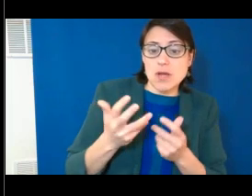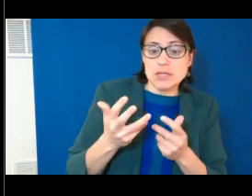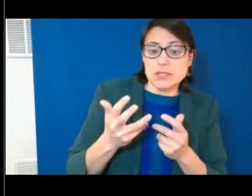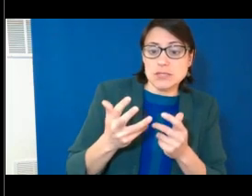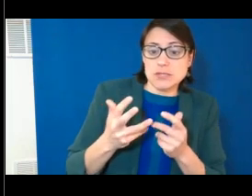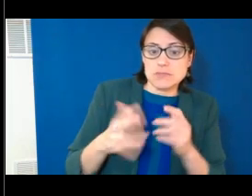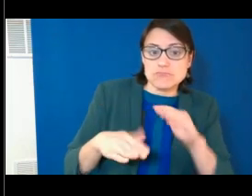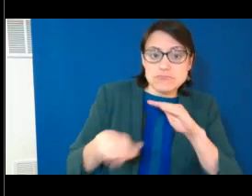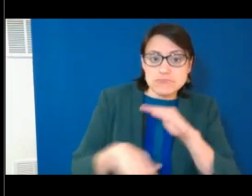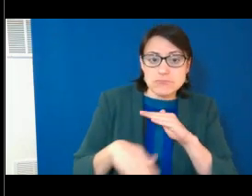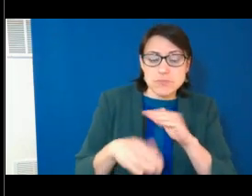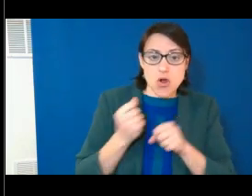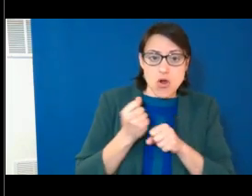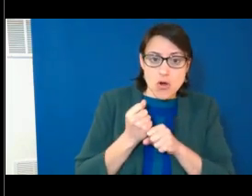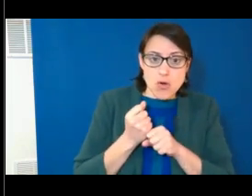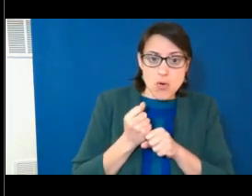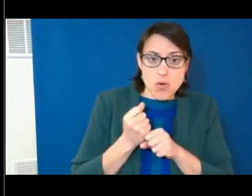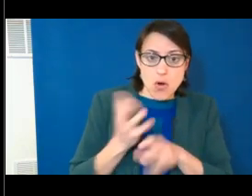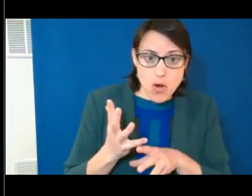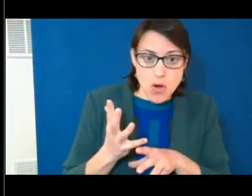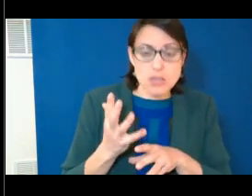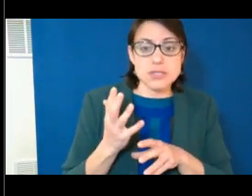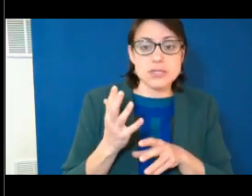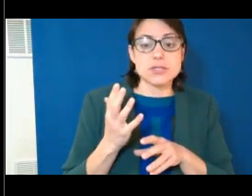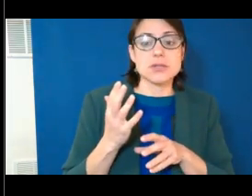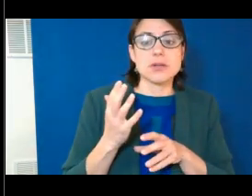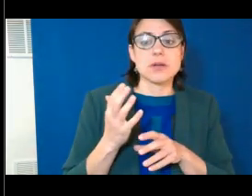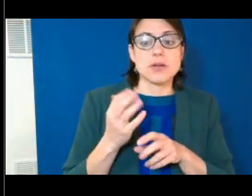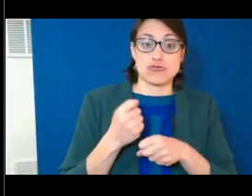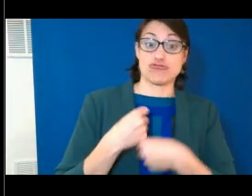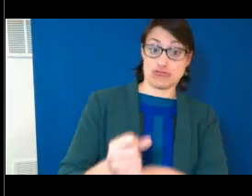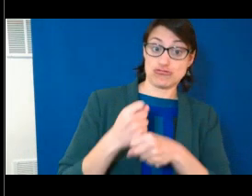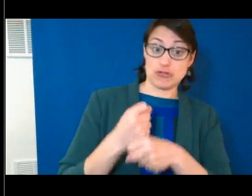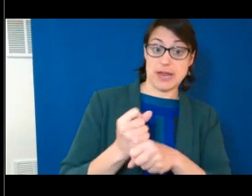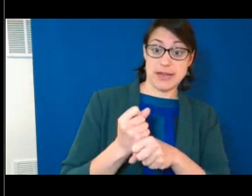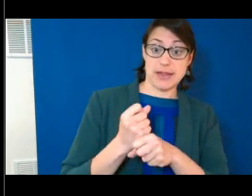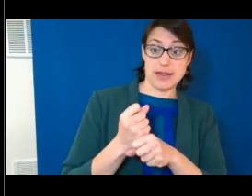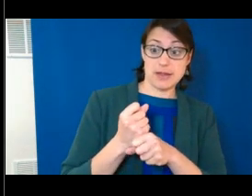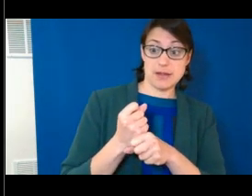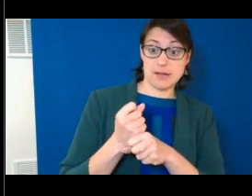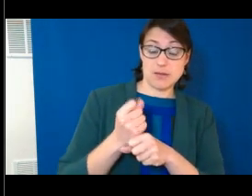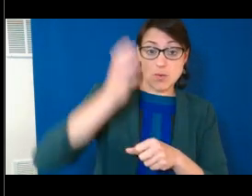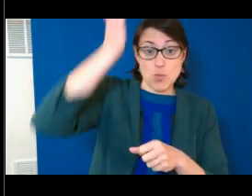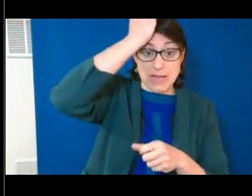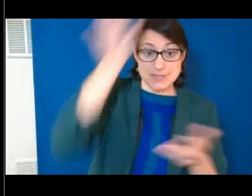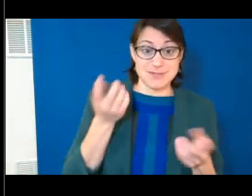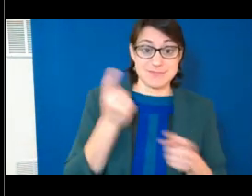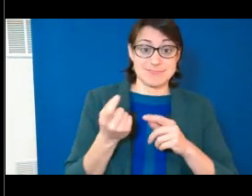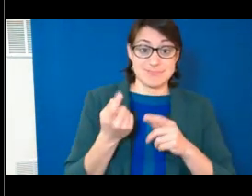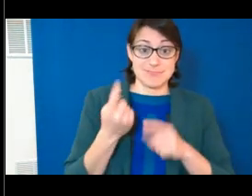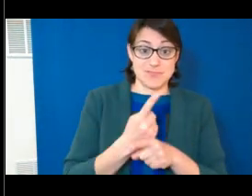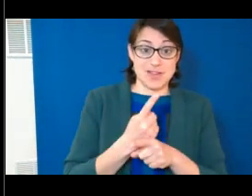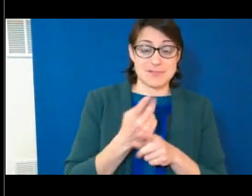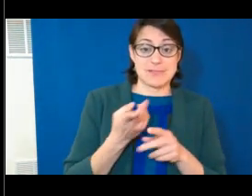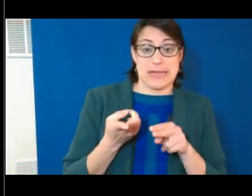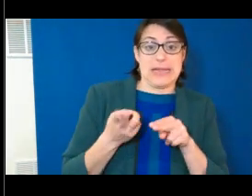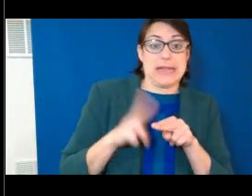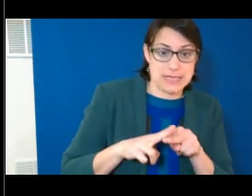cause being generation of waste? There's been an increase in the